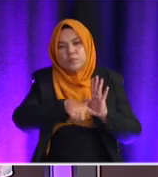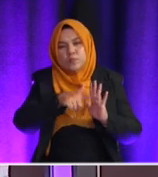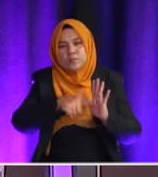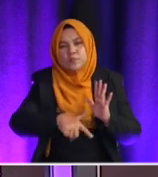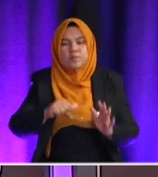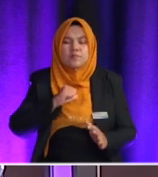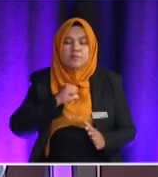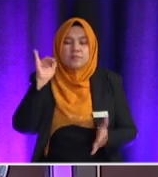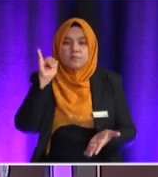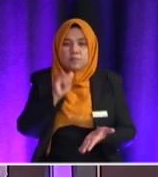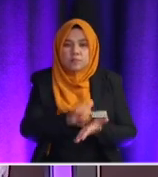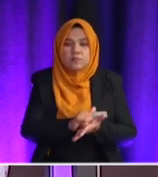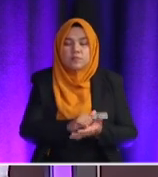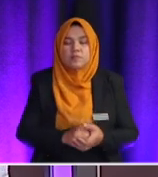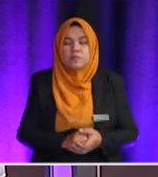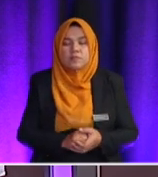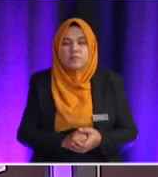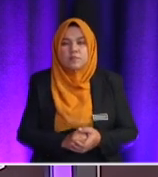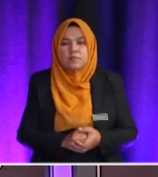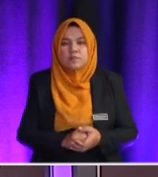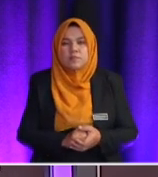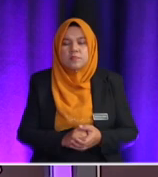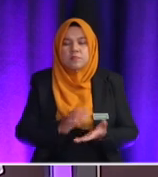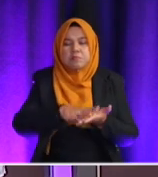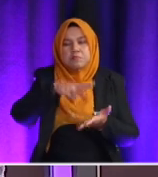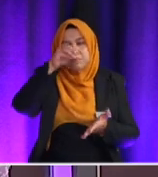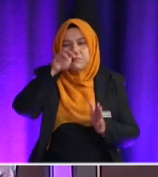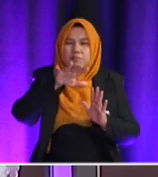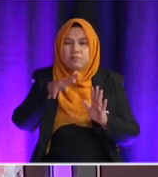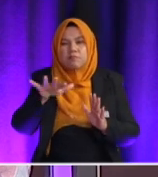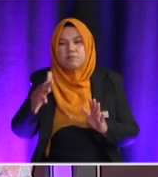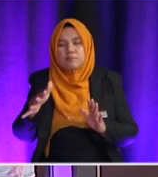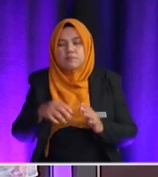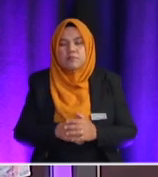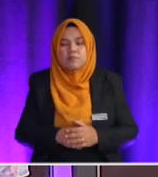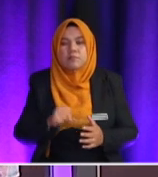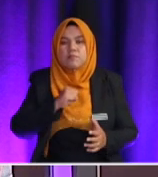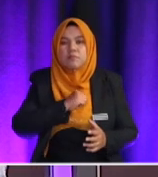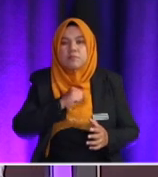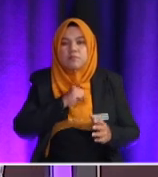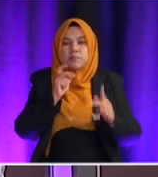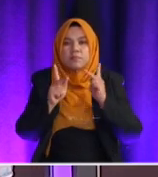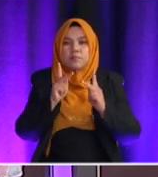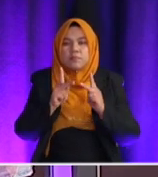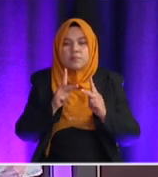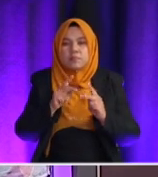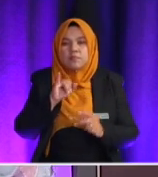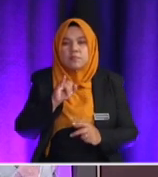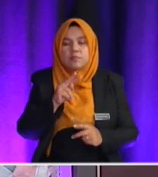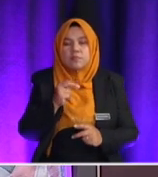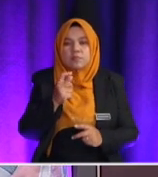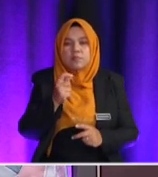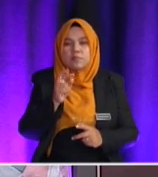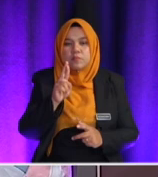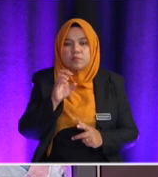low self-esteem. Mm-hmm. Yes, and Ashila said about academic performance. Right. And last but not least, Sasha said about introvert. Mm-hmm. So